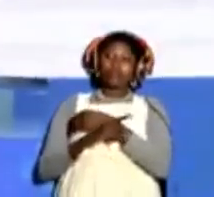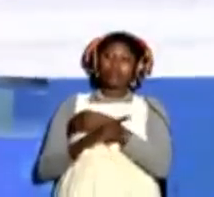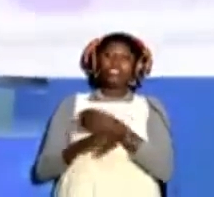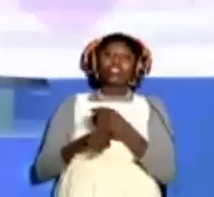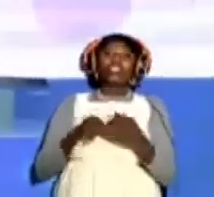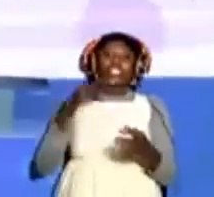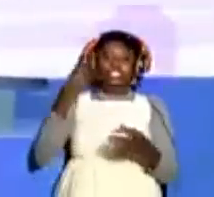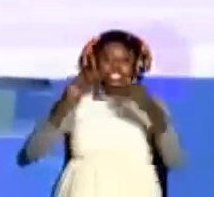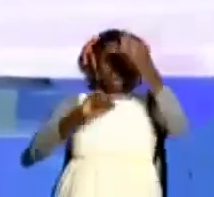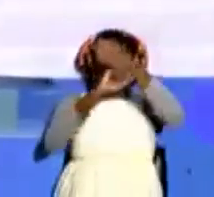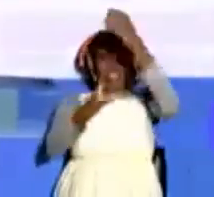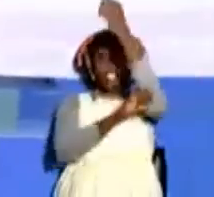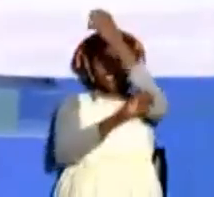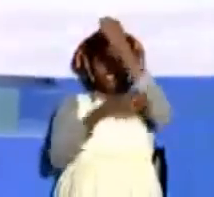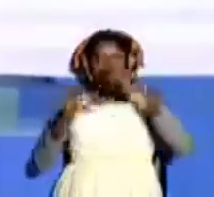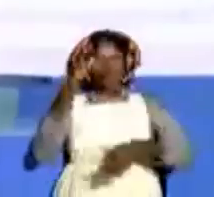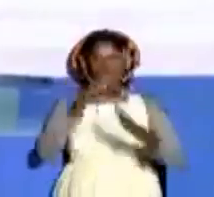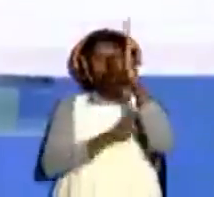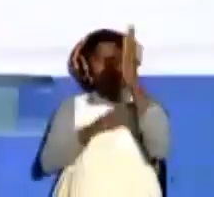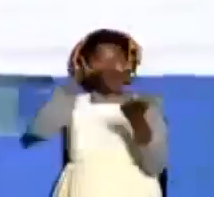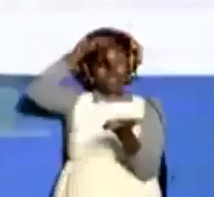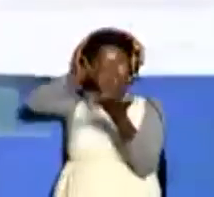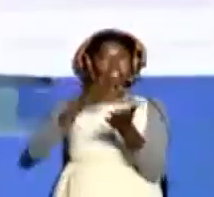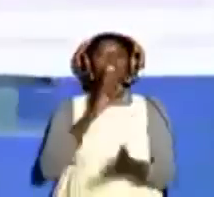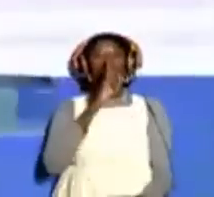The foundation of God stands sure,